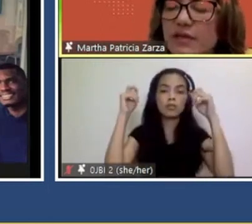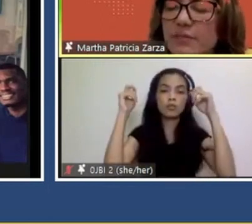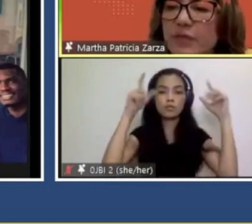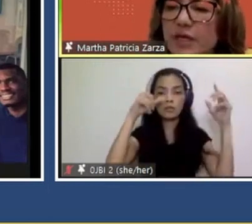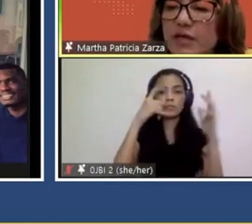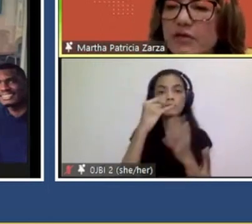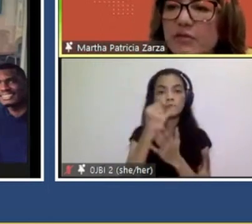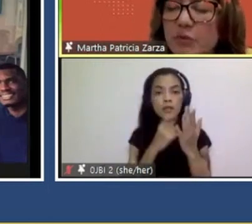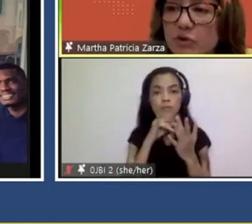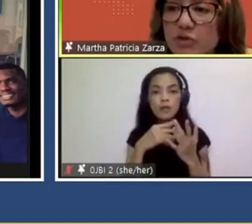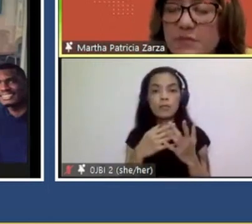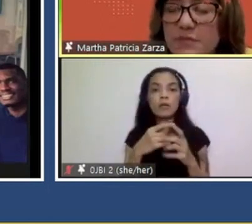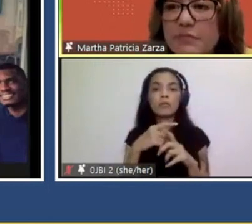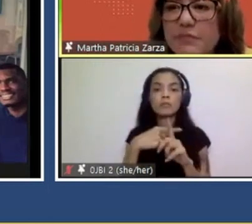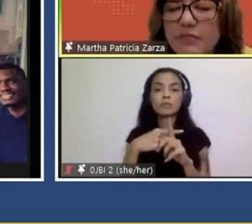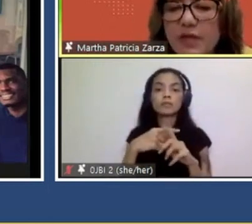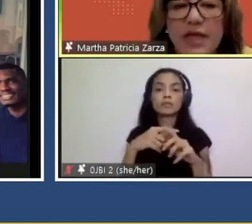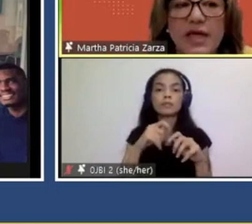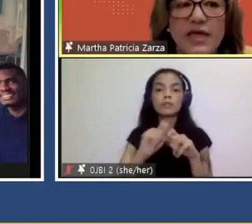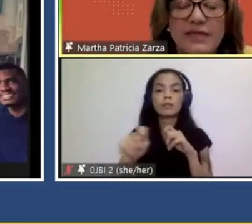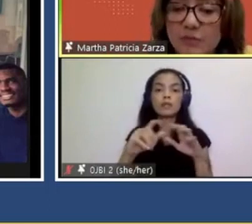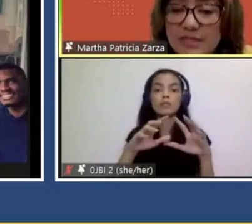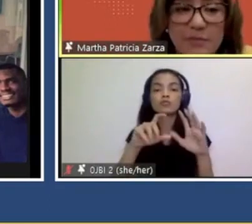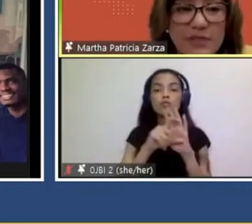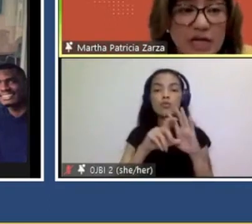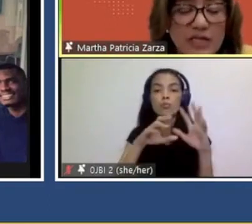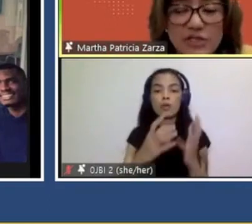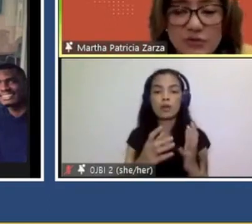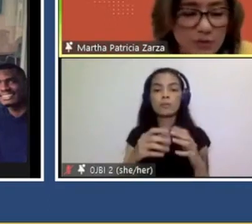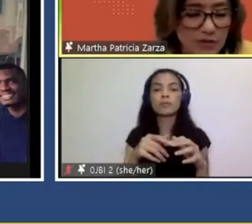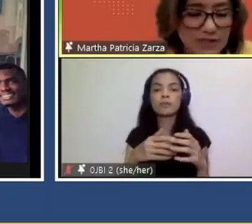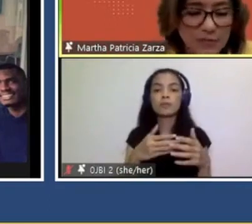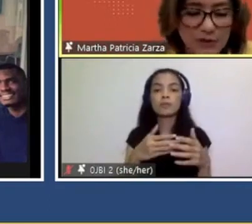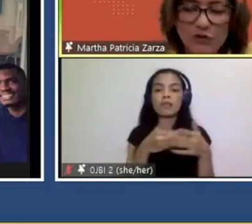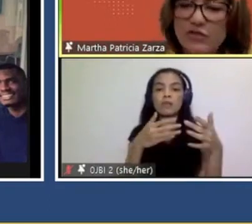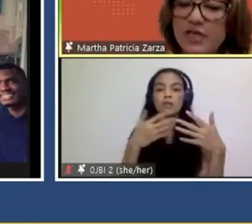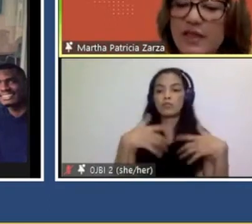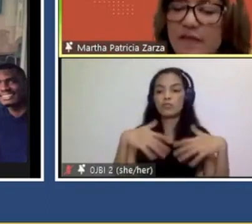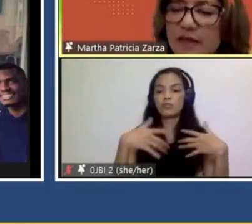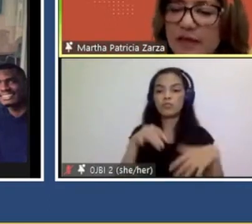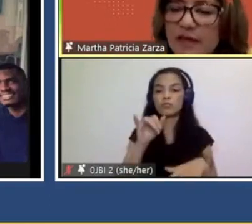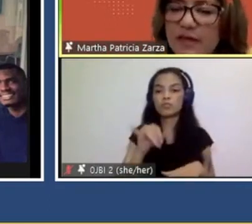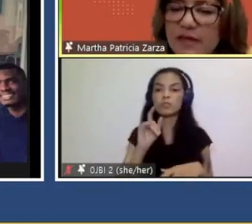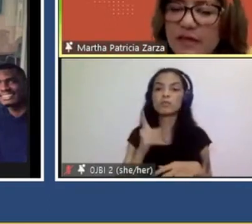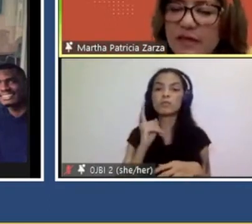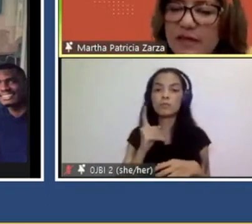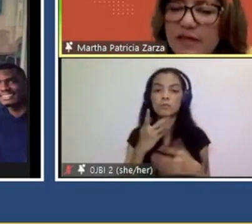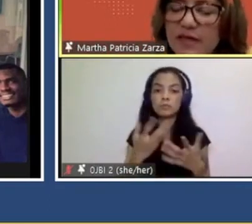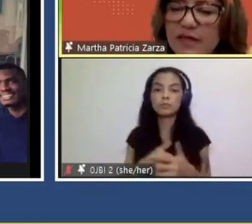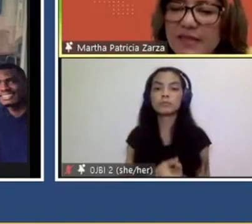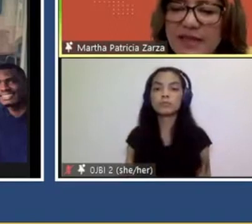make the prototypes. This was a big challenge, to be honest, because